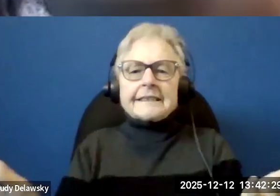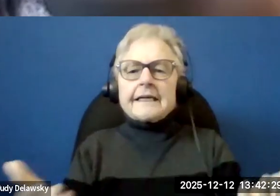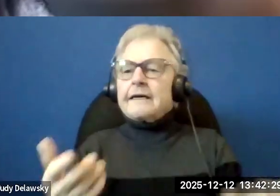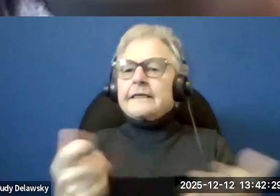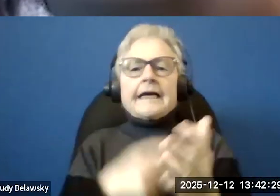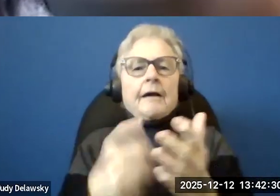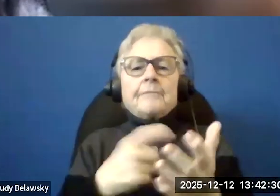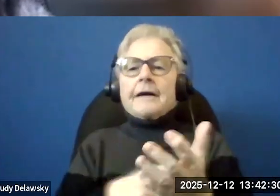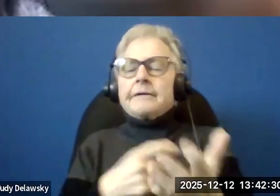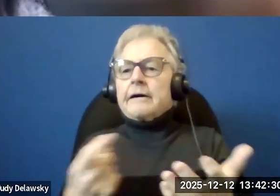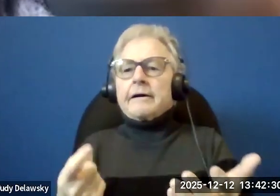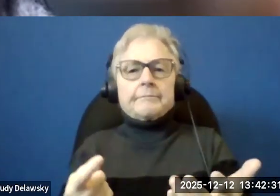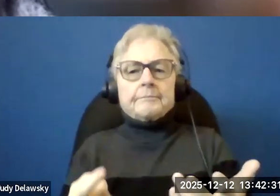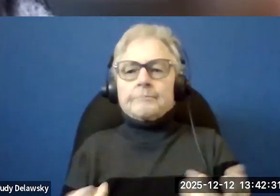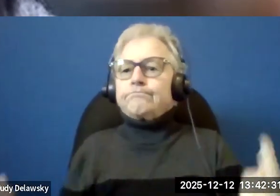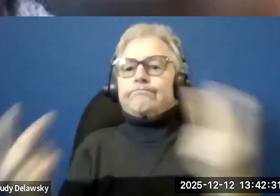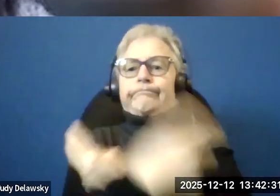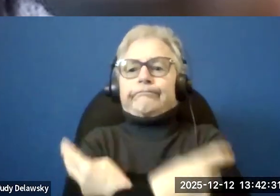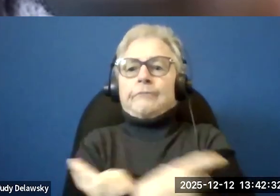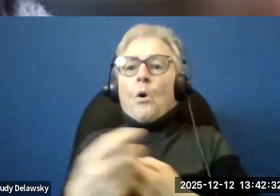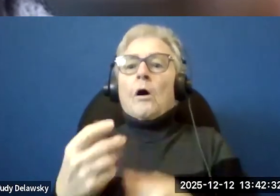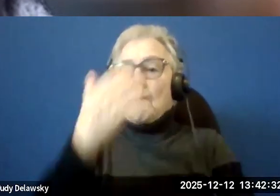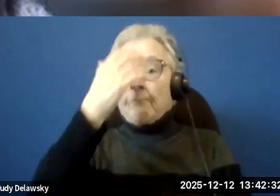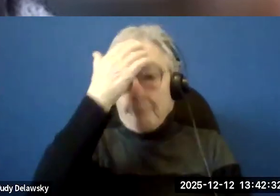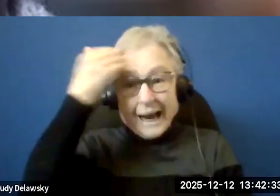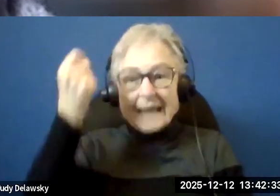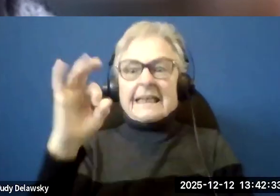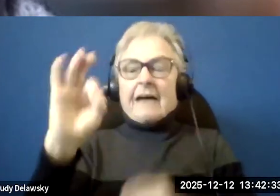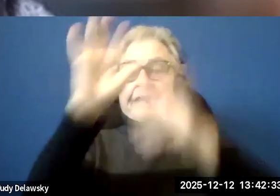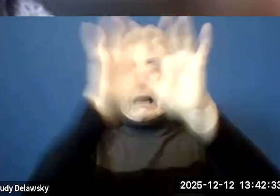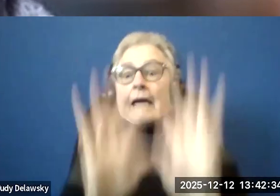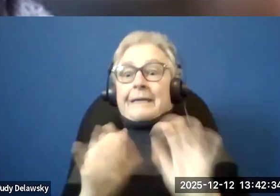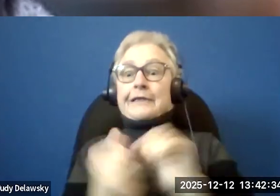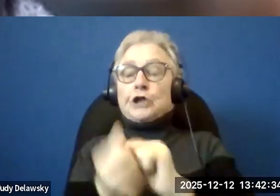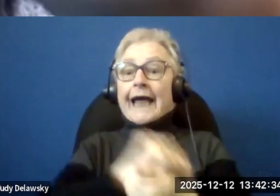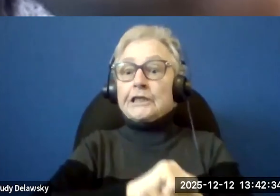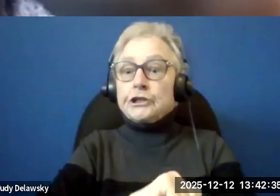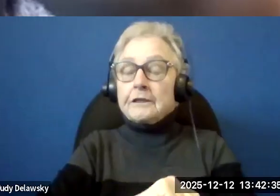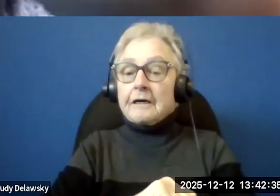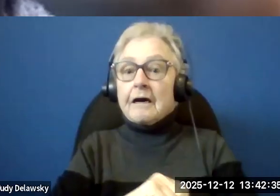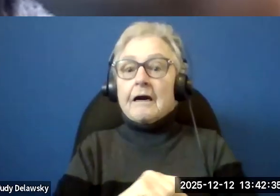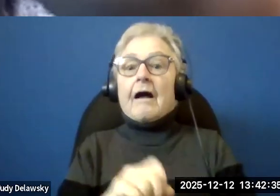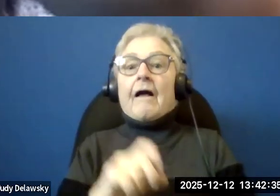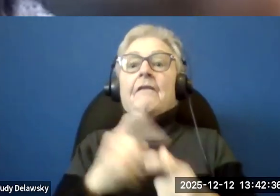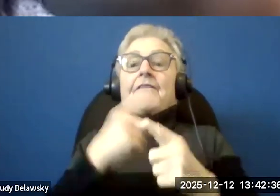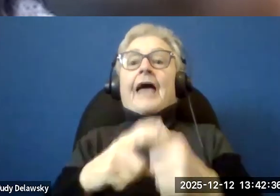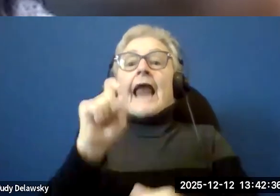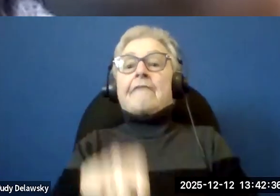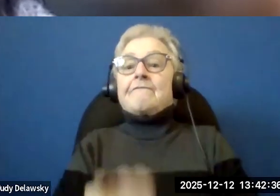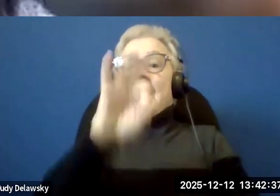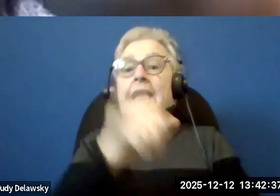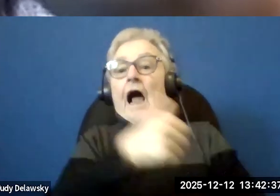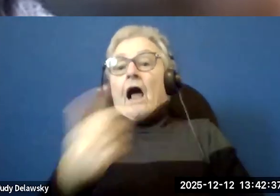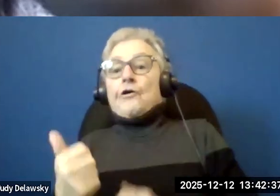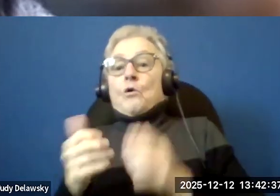or exacerbated by climate change, it's compelled them to explore new paratransit options